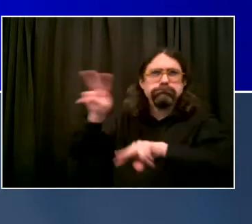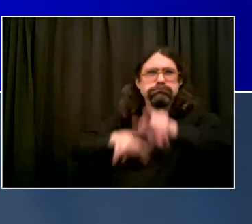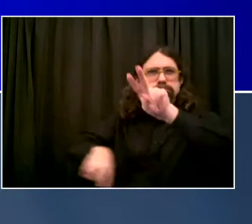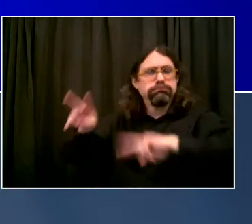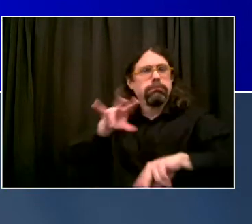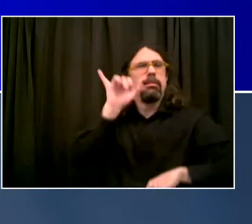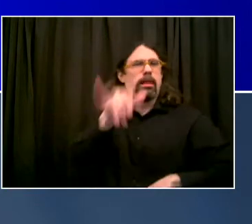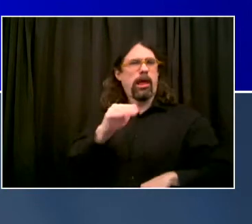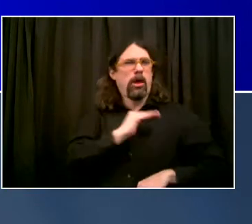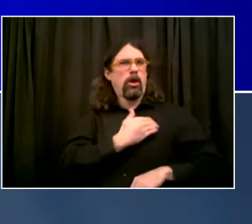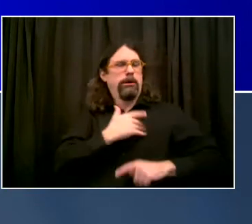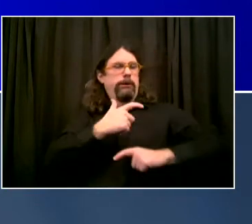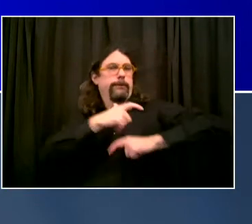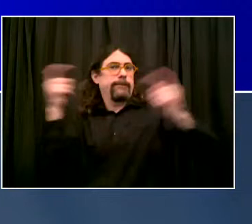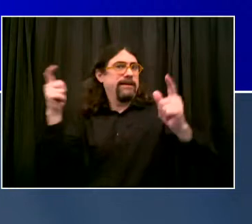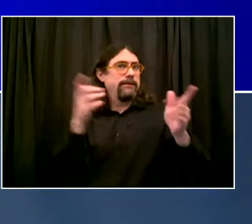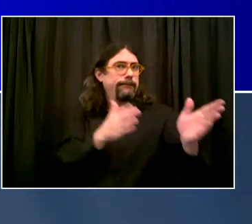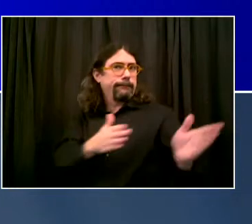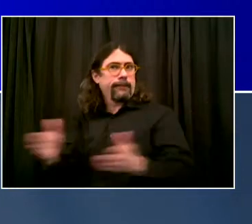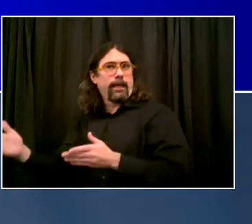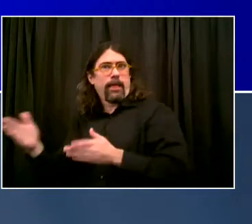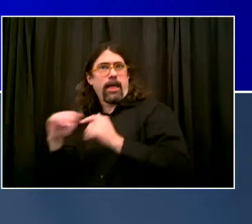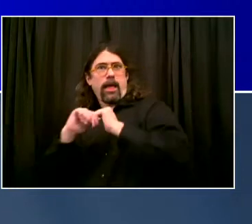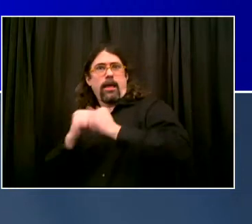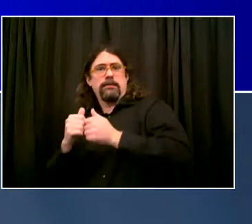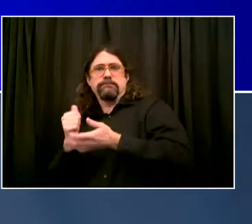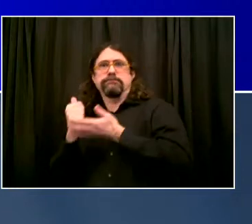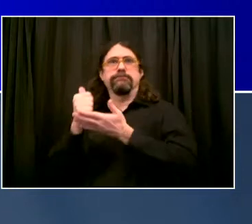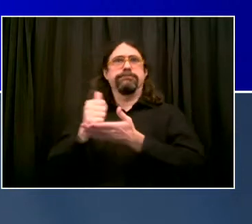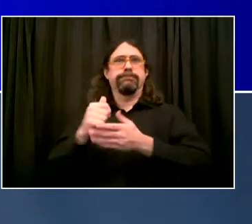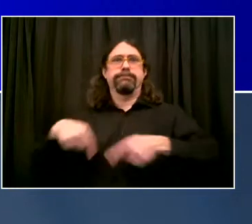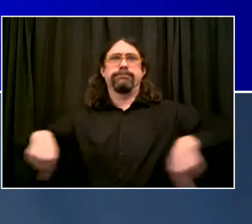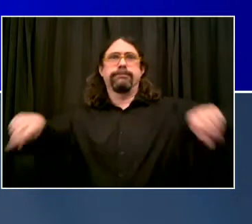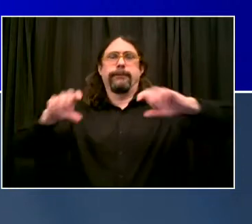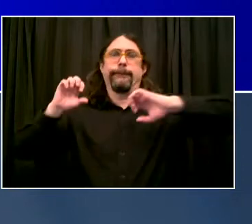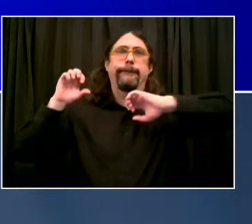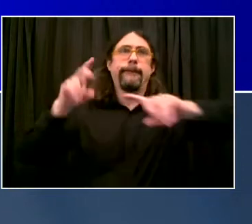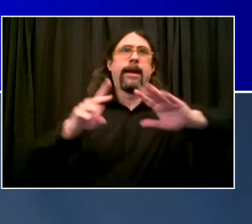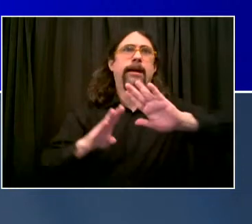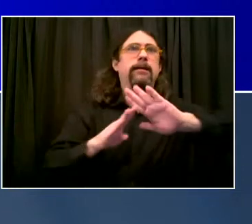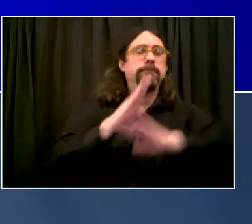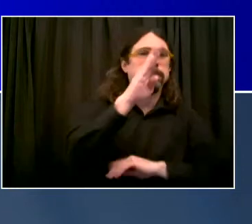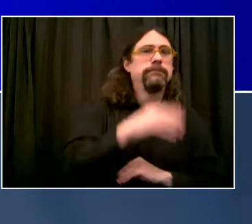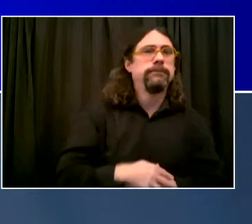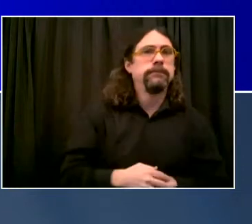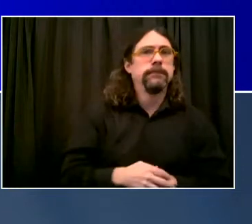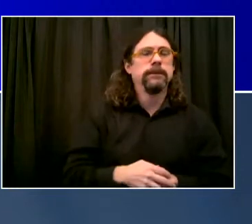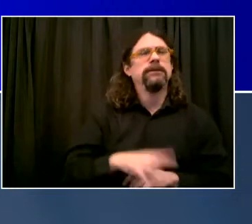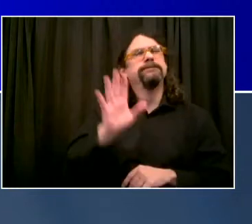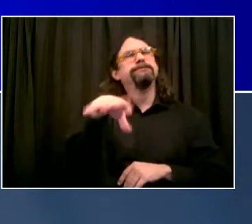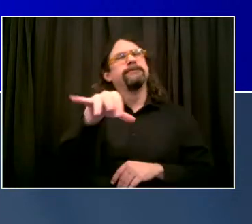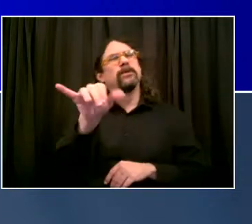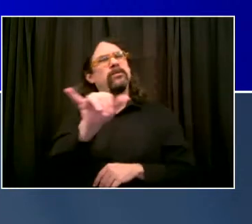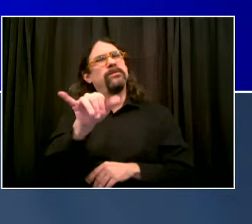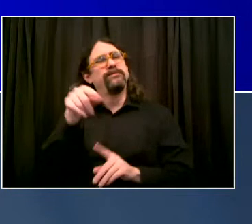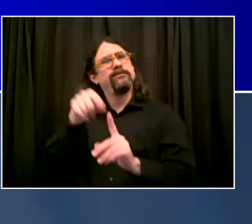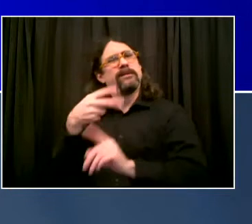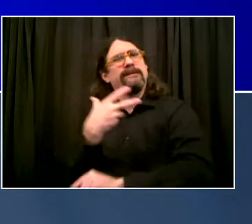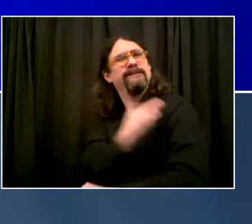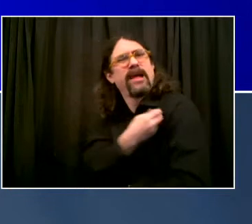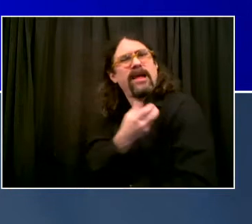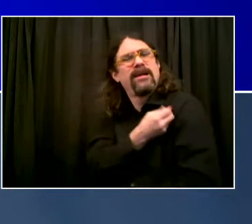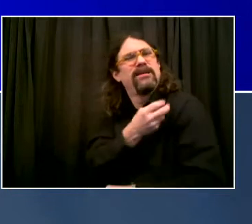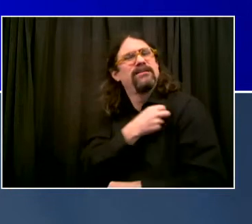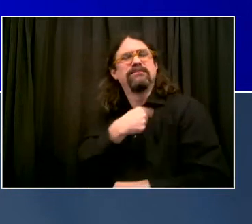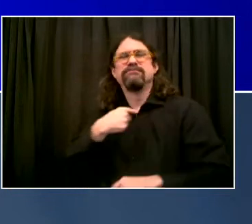and the kinds of solutions we're going to bring to bear and the help we need to achieve those solutions. Let's just